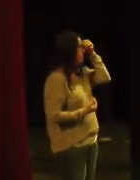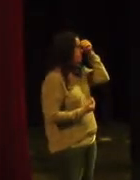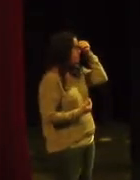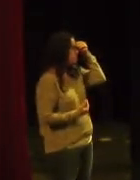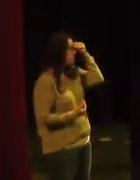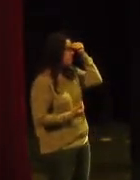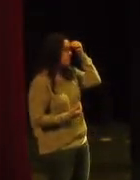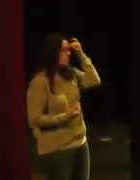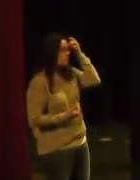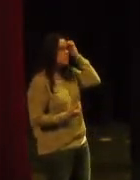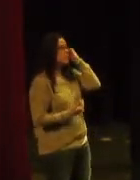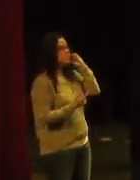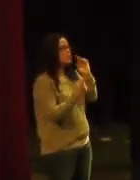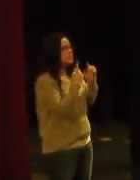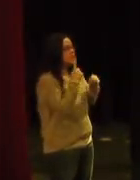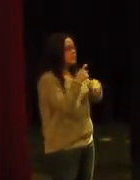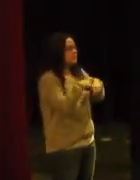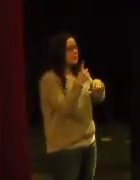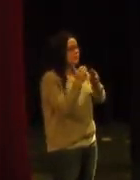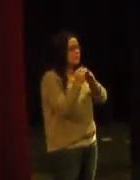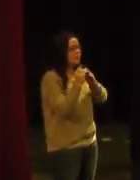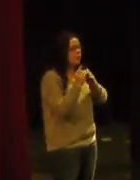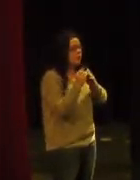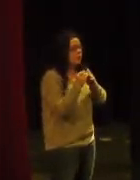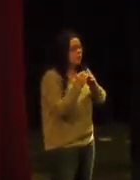Go ahead, Jeff. I was just going to say we have time for one more